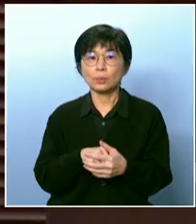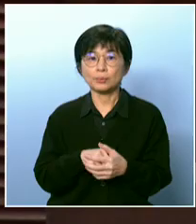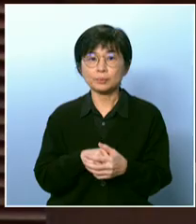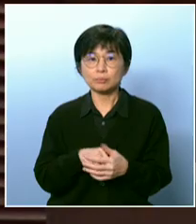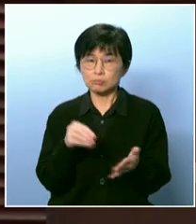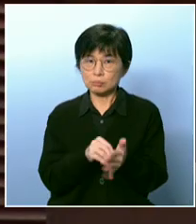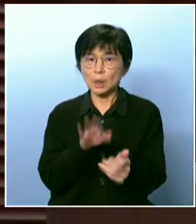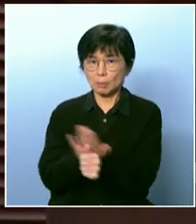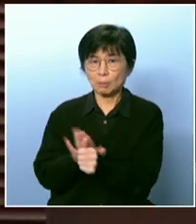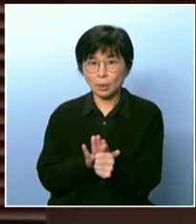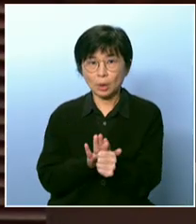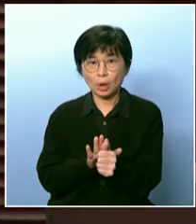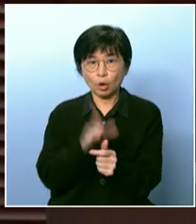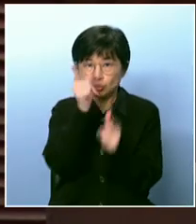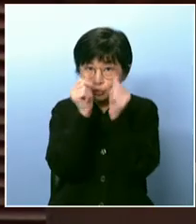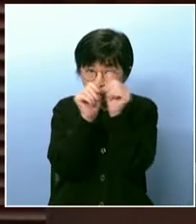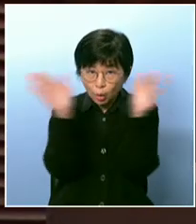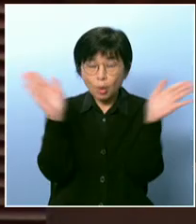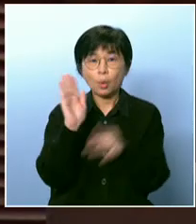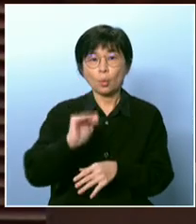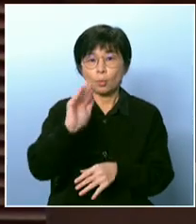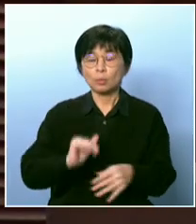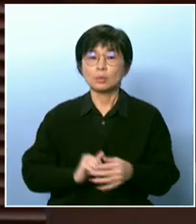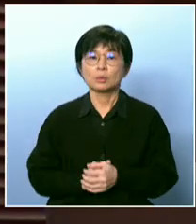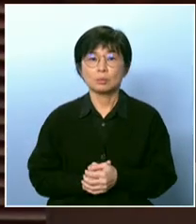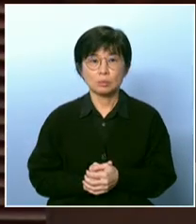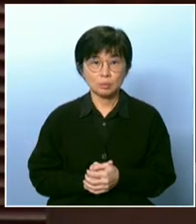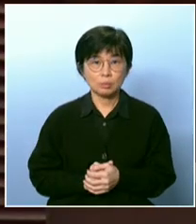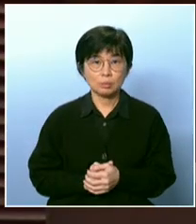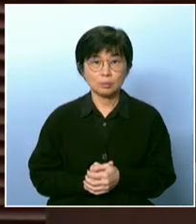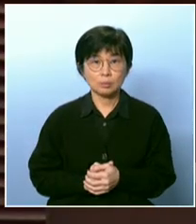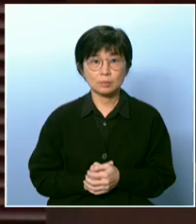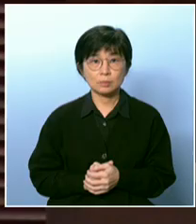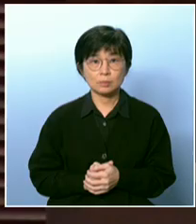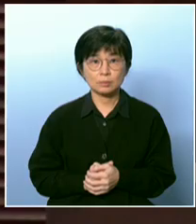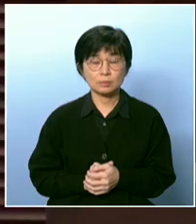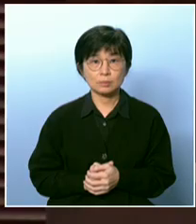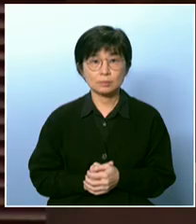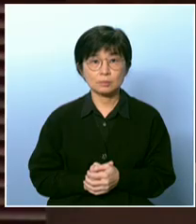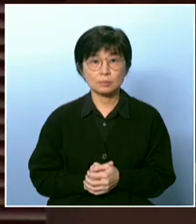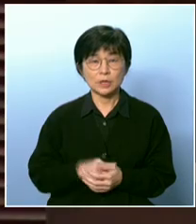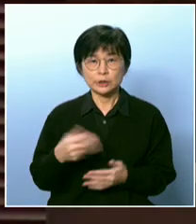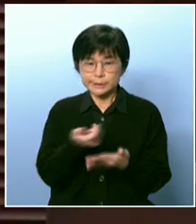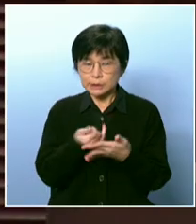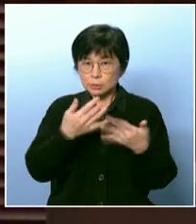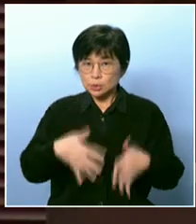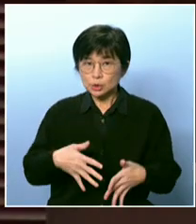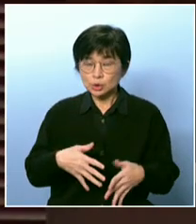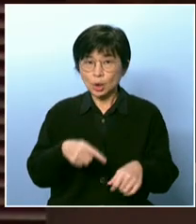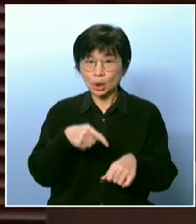ideal circumstances, they don't really go to some parts of a neighborhood. So